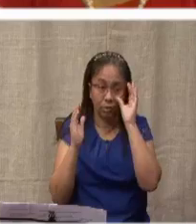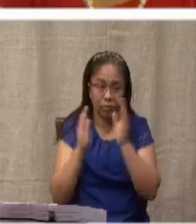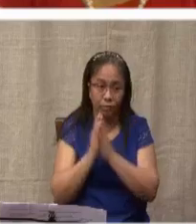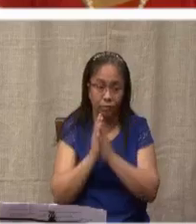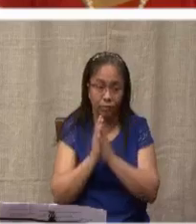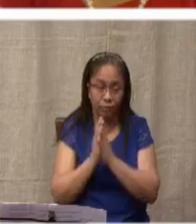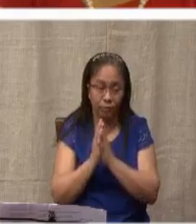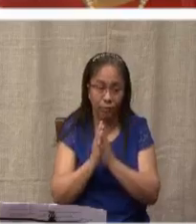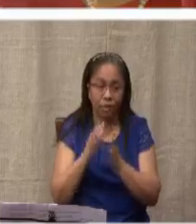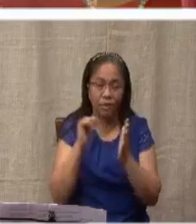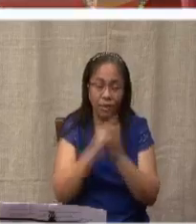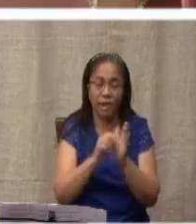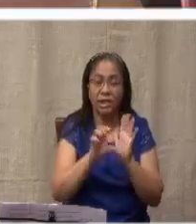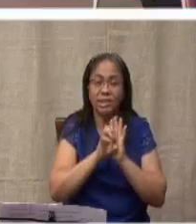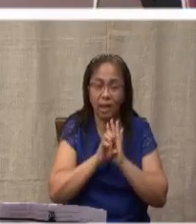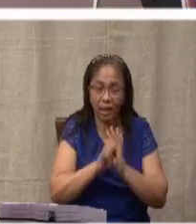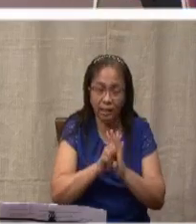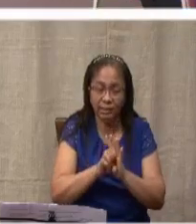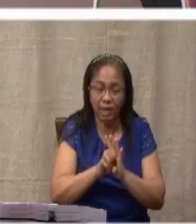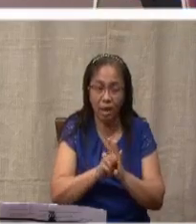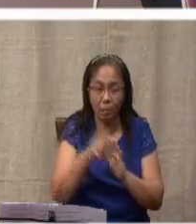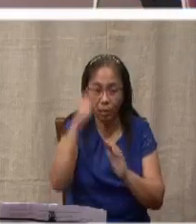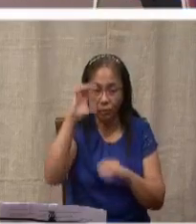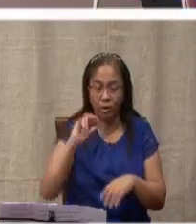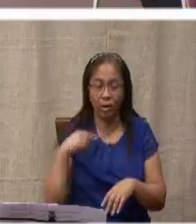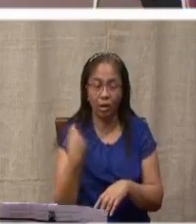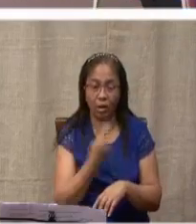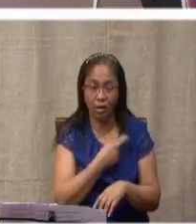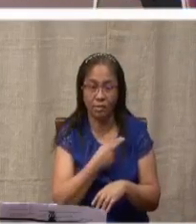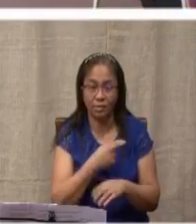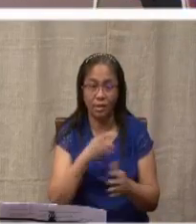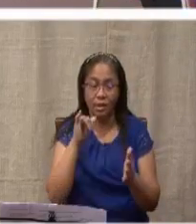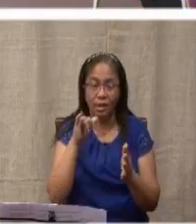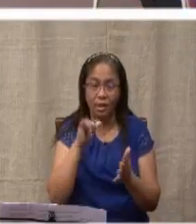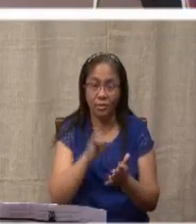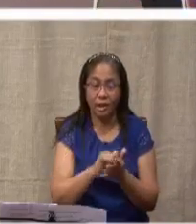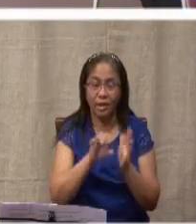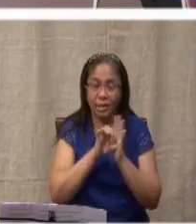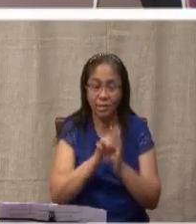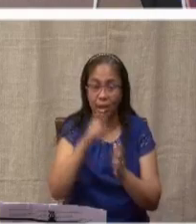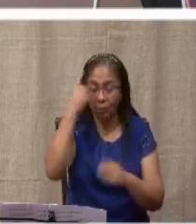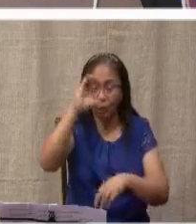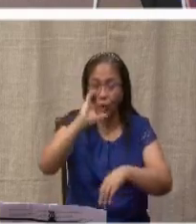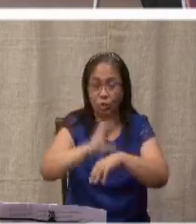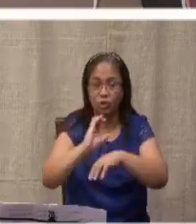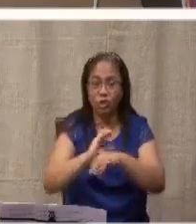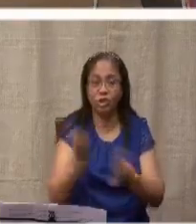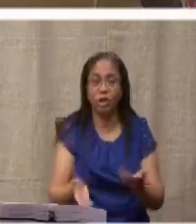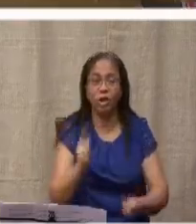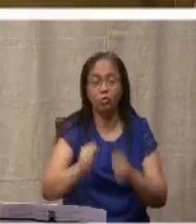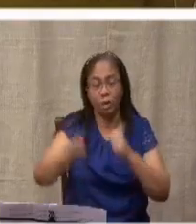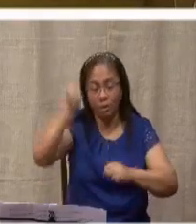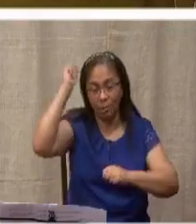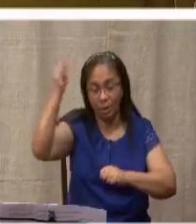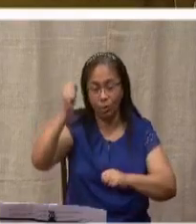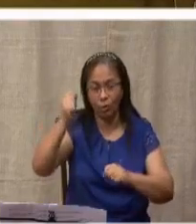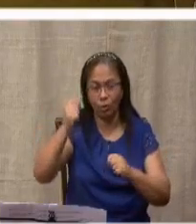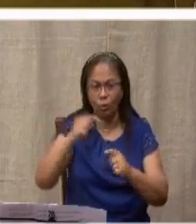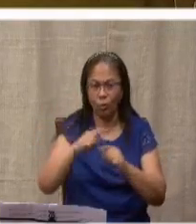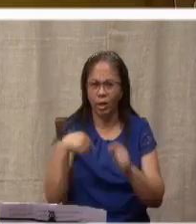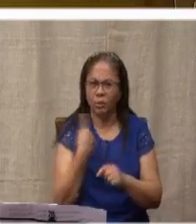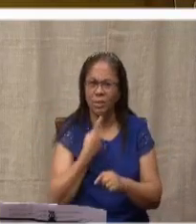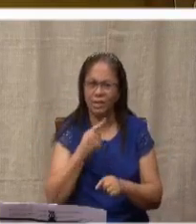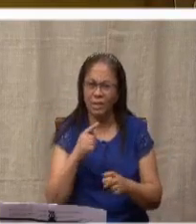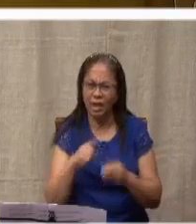this is a model and this is a model of church that we are working with here in this archdiocese when we're talking about